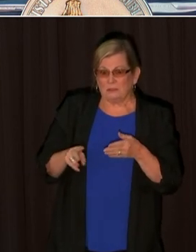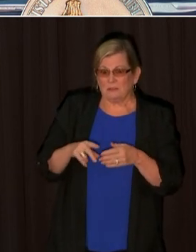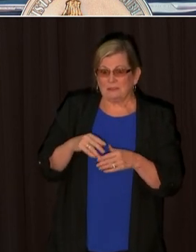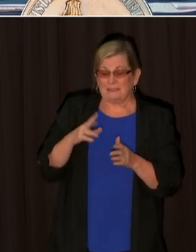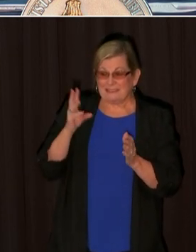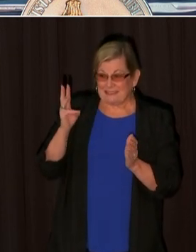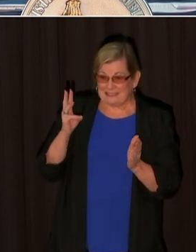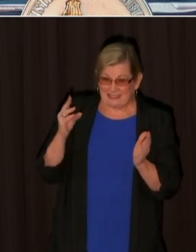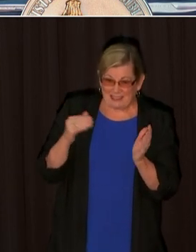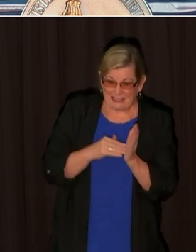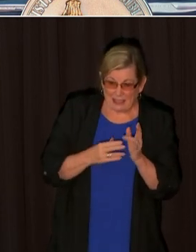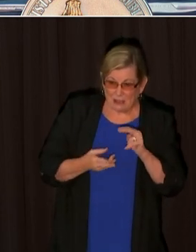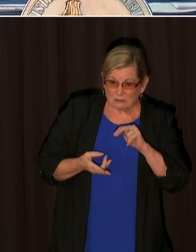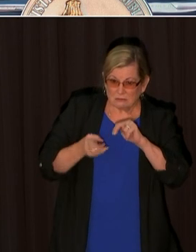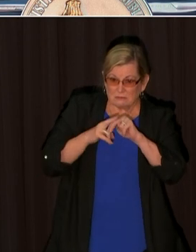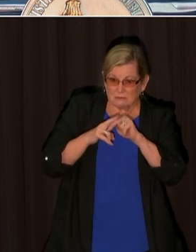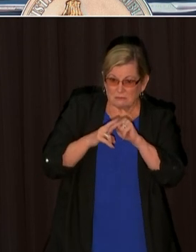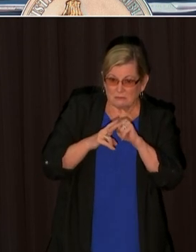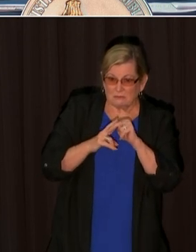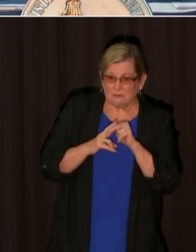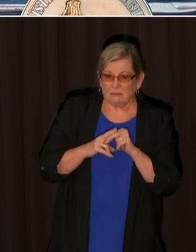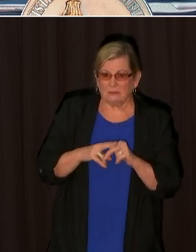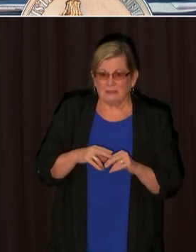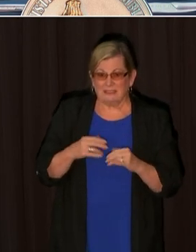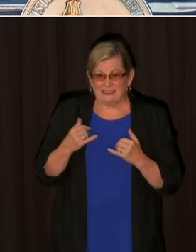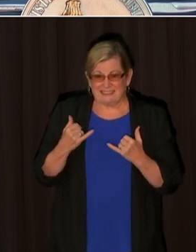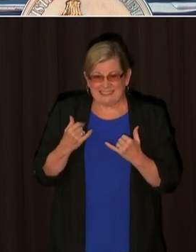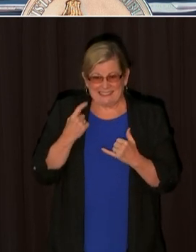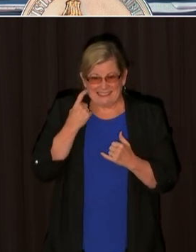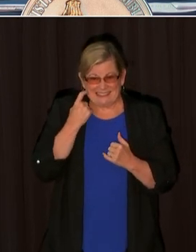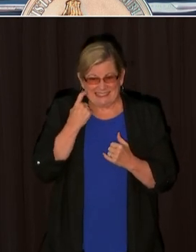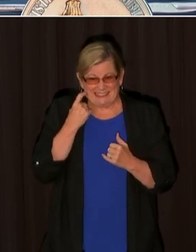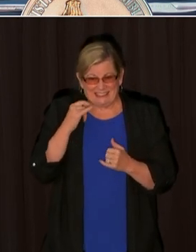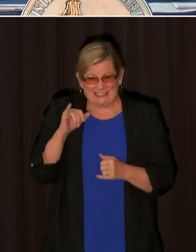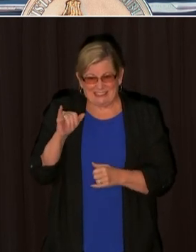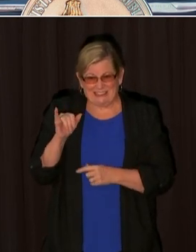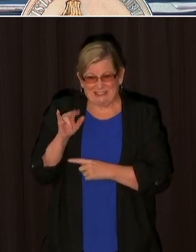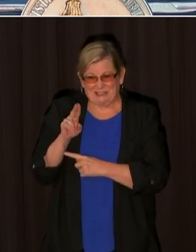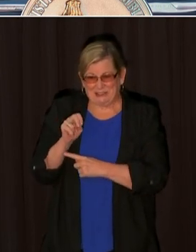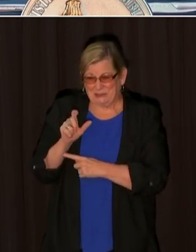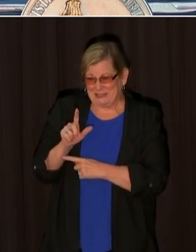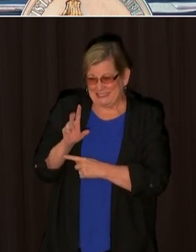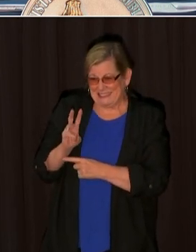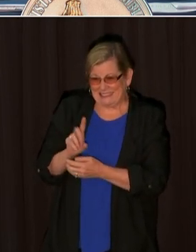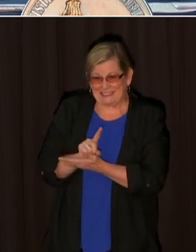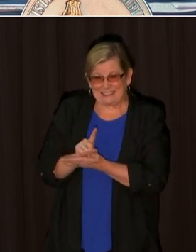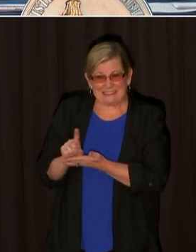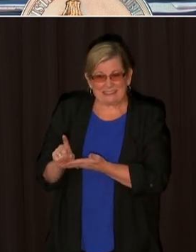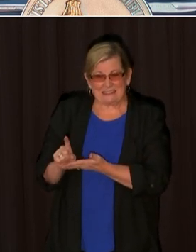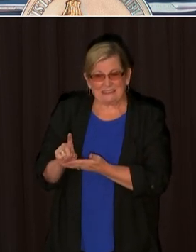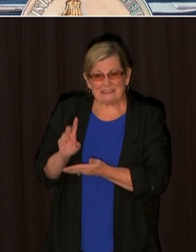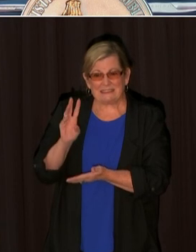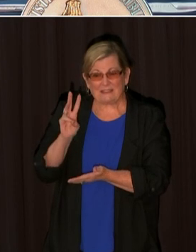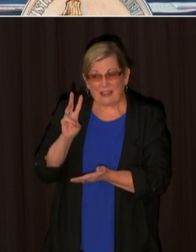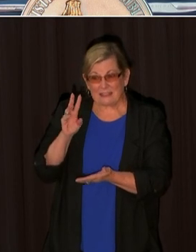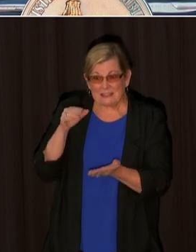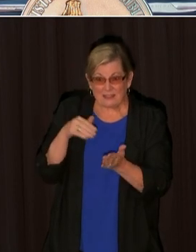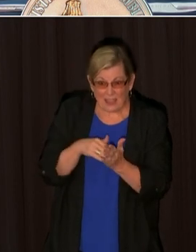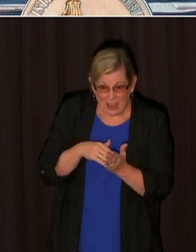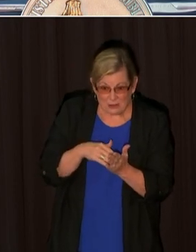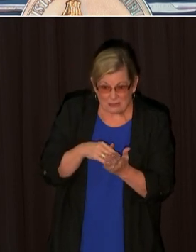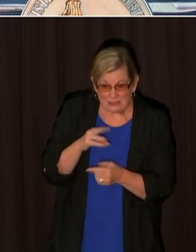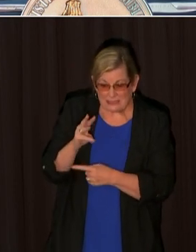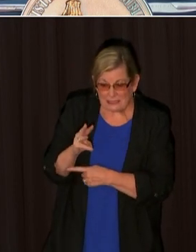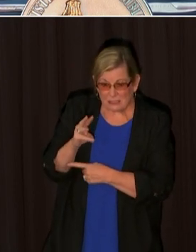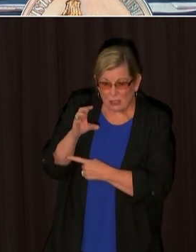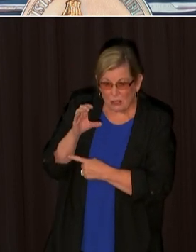tested. The week of June 26, 6,600 people were tested. And last week,